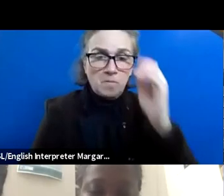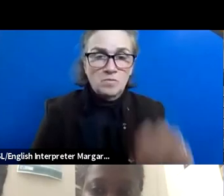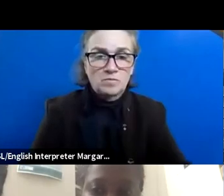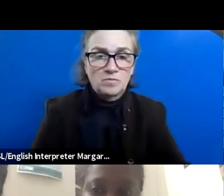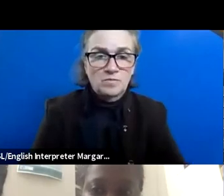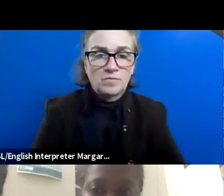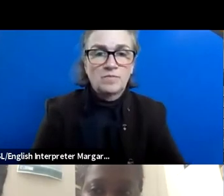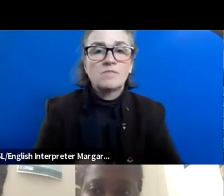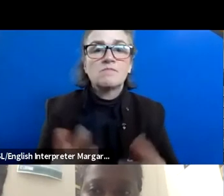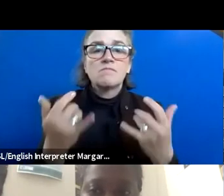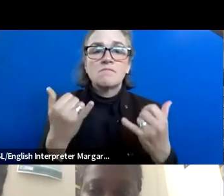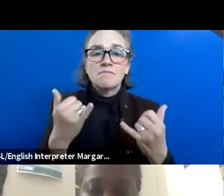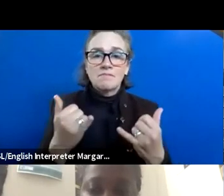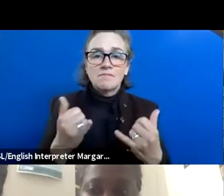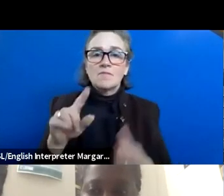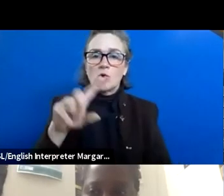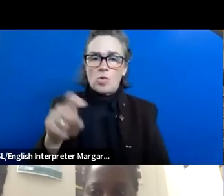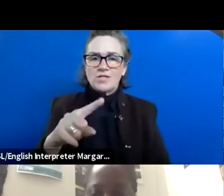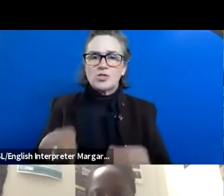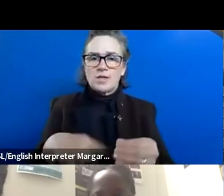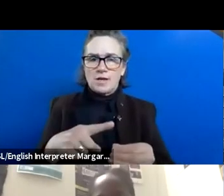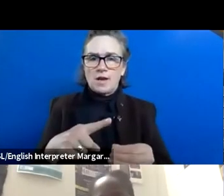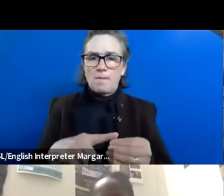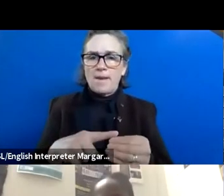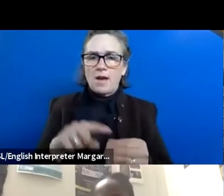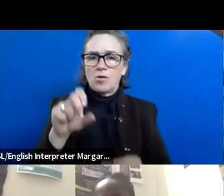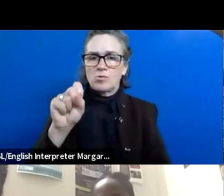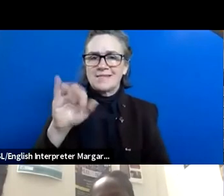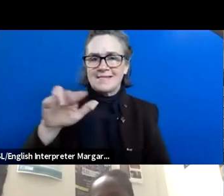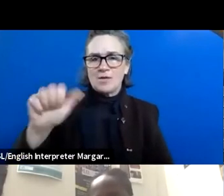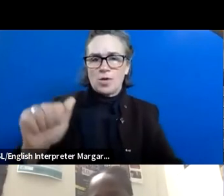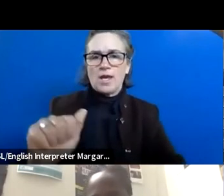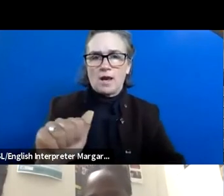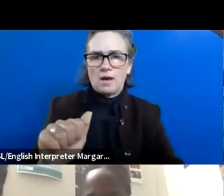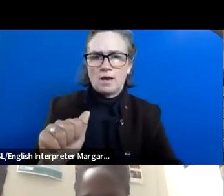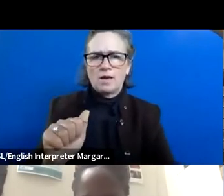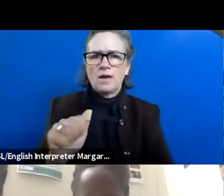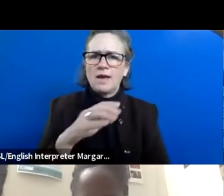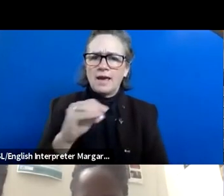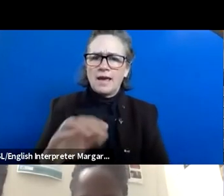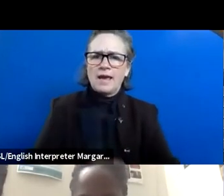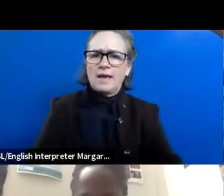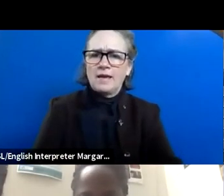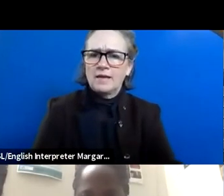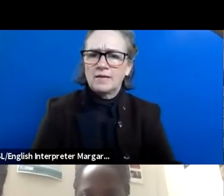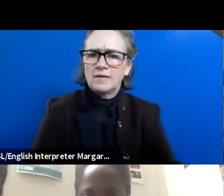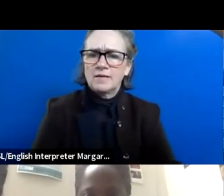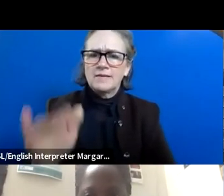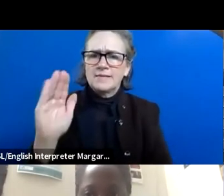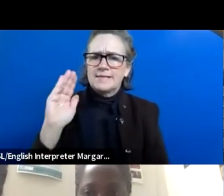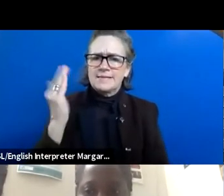has Syria and the US dirty war in Syria not been on the agenda of radical